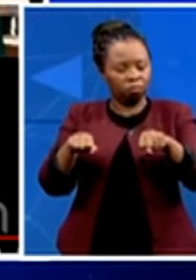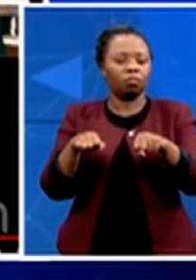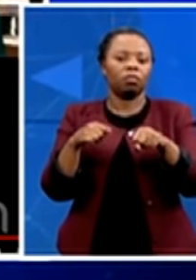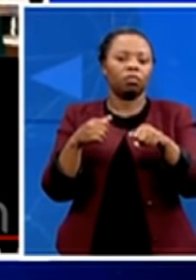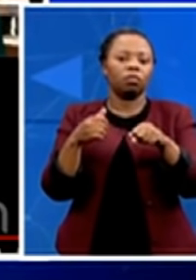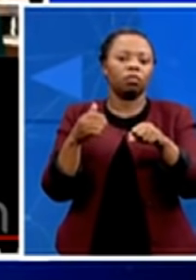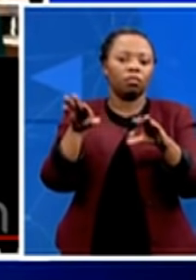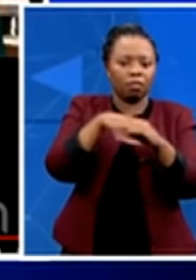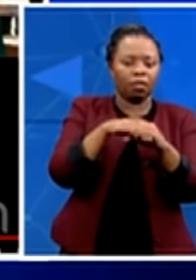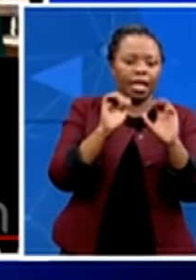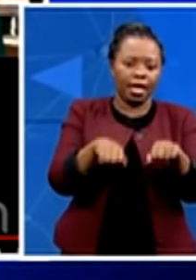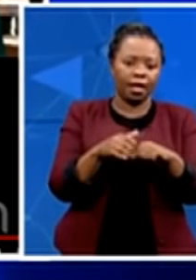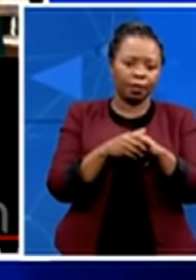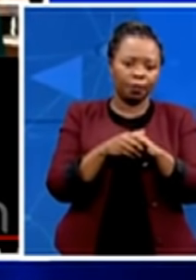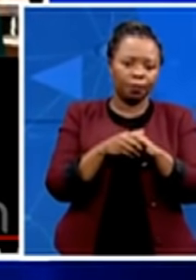Now, I want to say this.